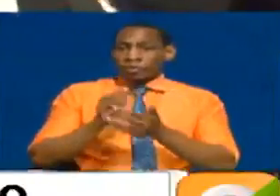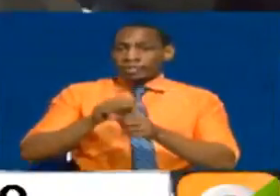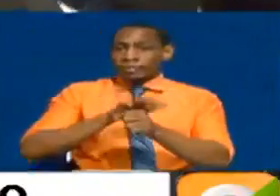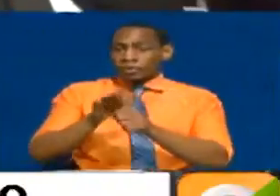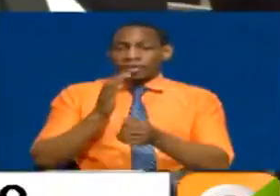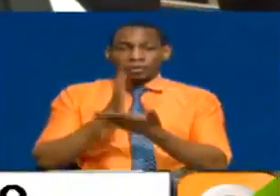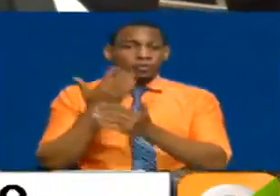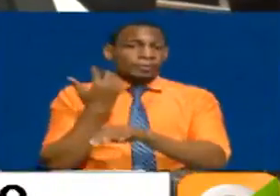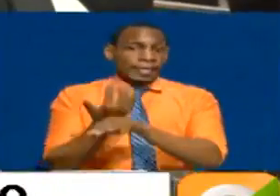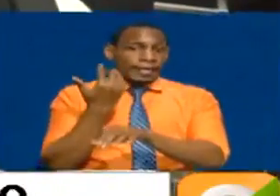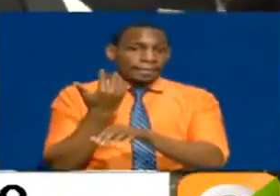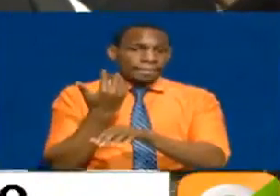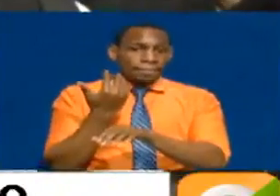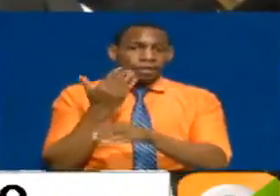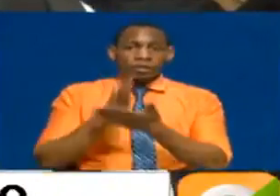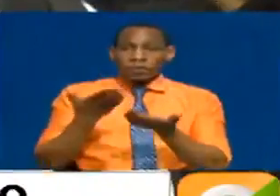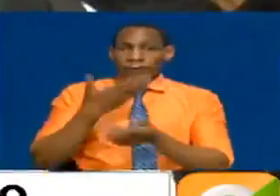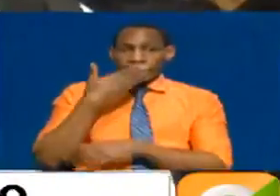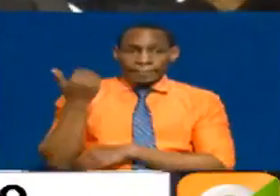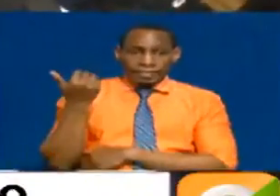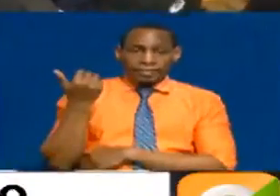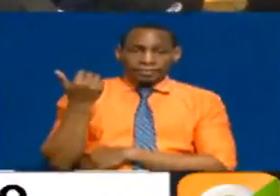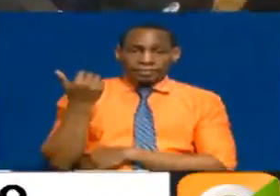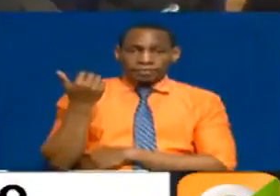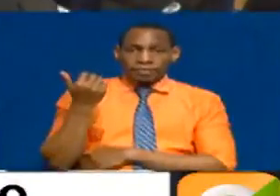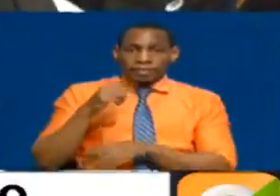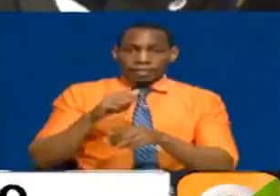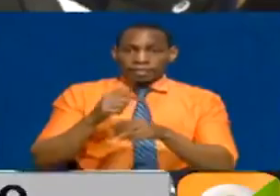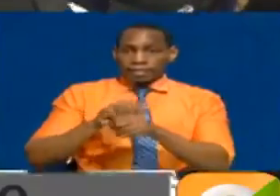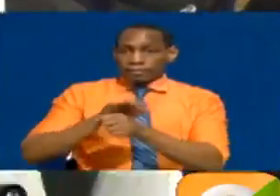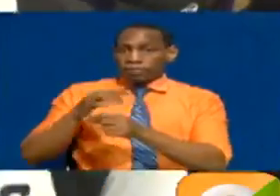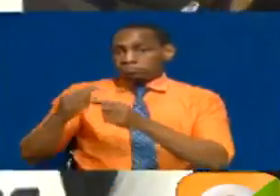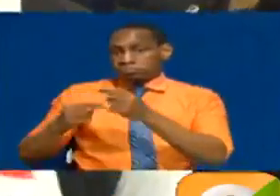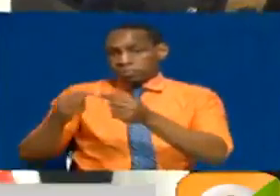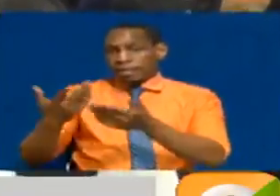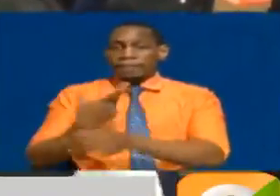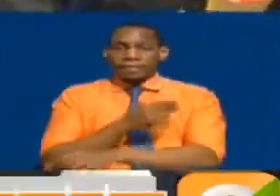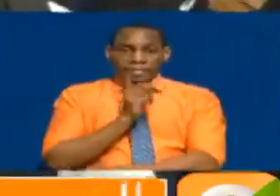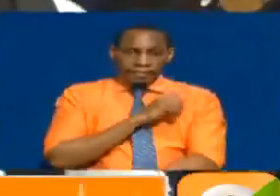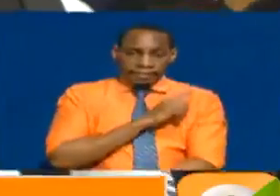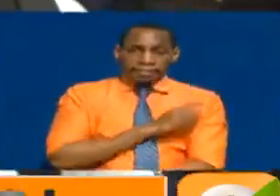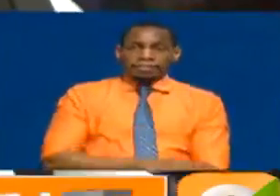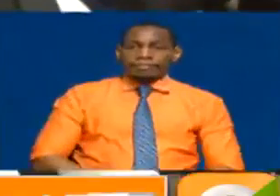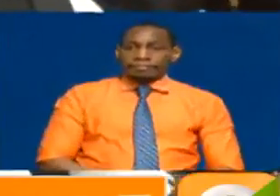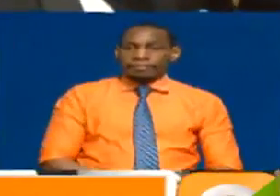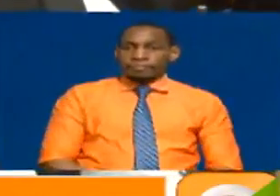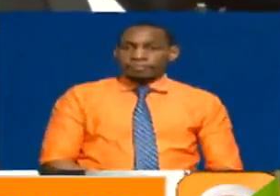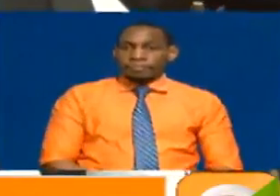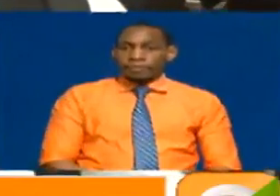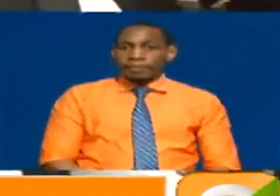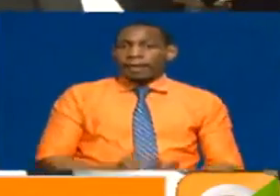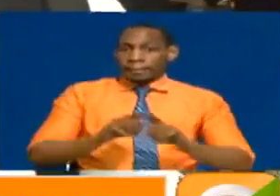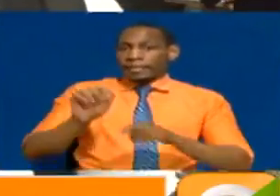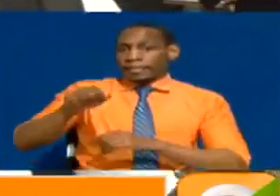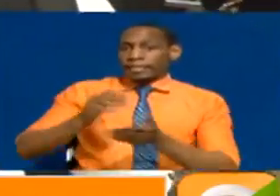been difficult. It's been a lot better now as COVID has progressed and we're getting vaccinated and things like this. But